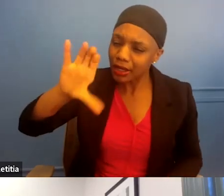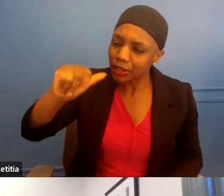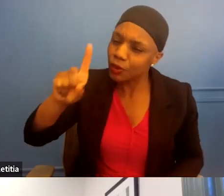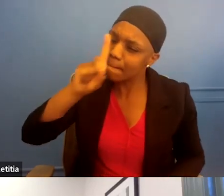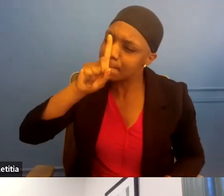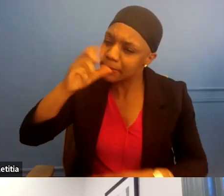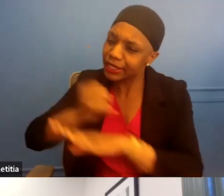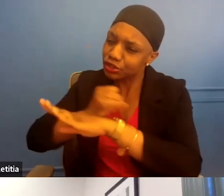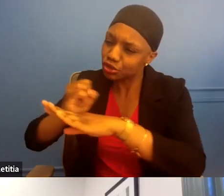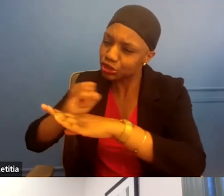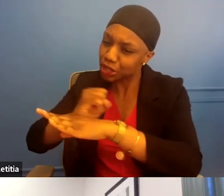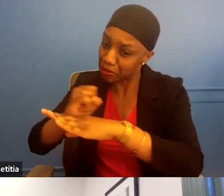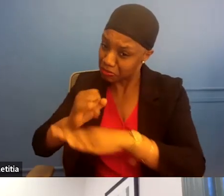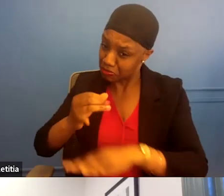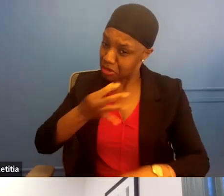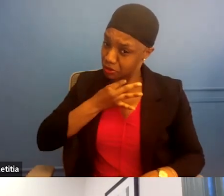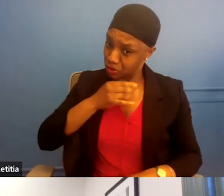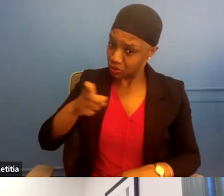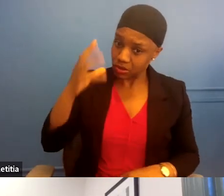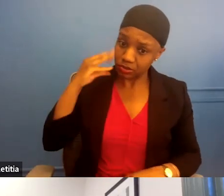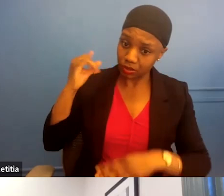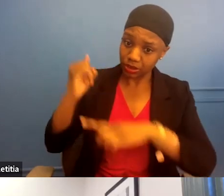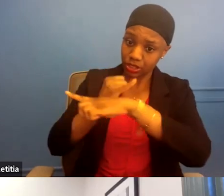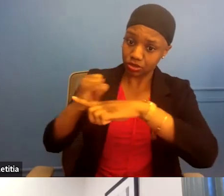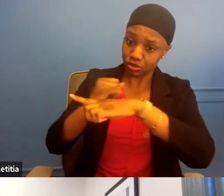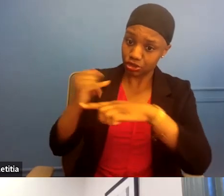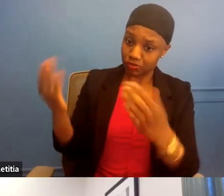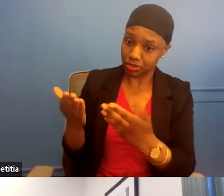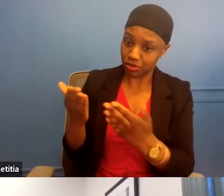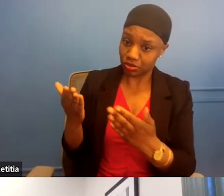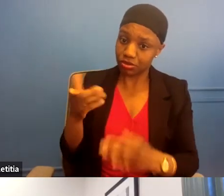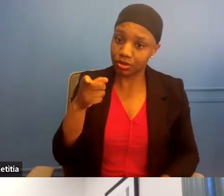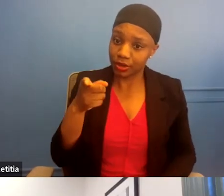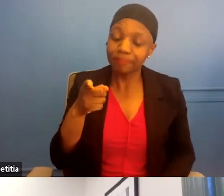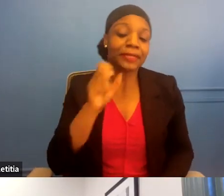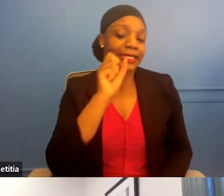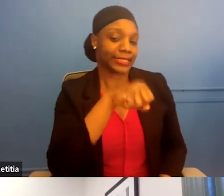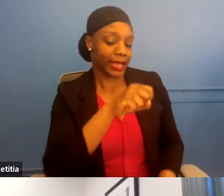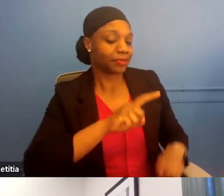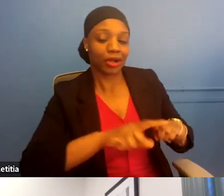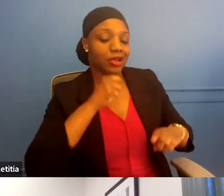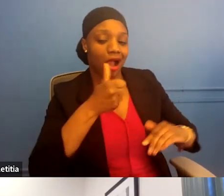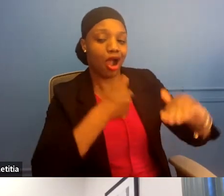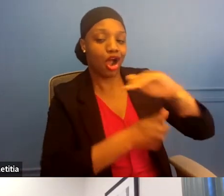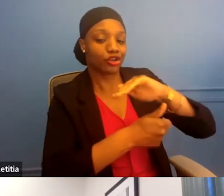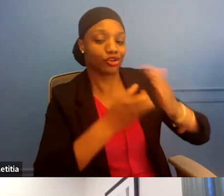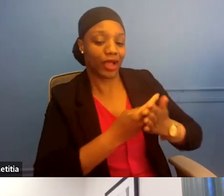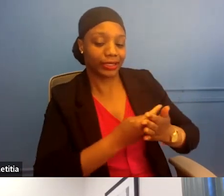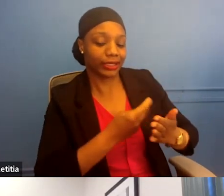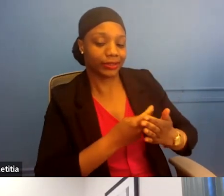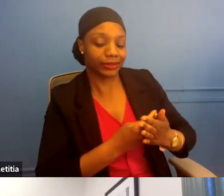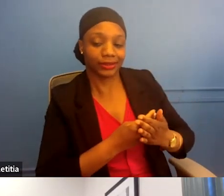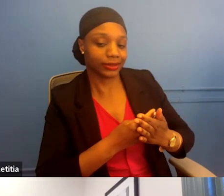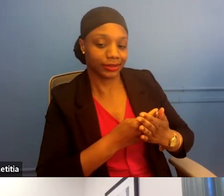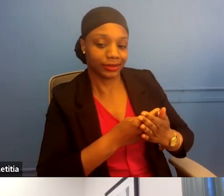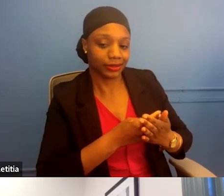internship. I'm wondering, did you do internships while you were a student here? I did, but they weren't in finance. They were in a couple of different, they weren't in